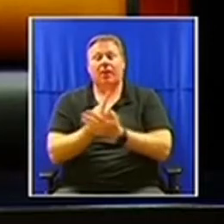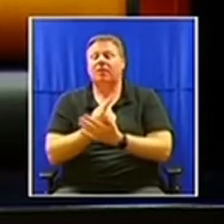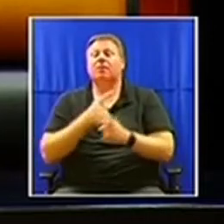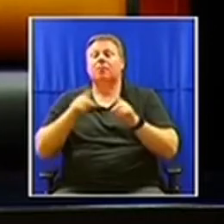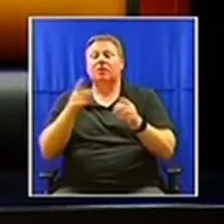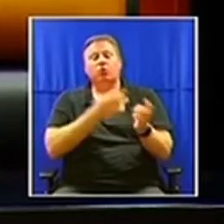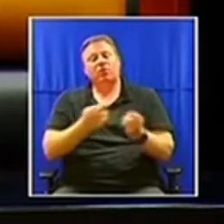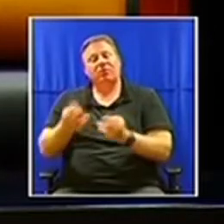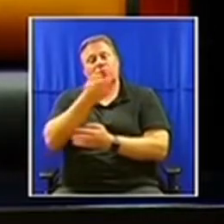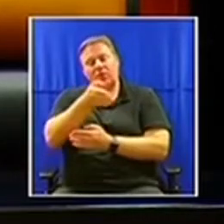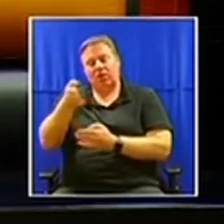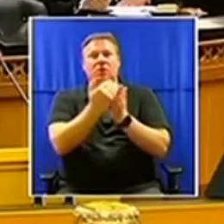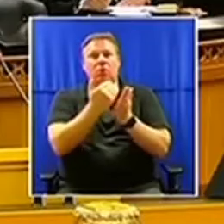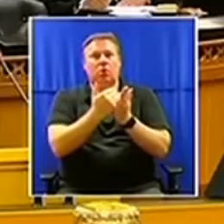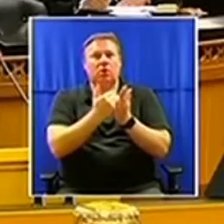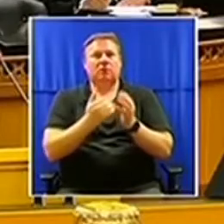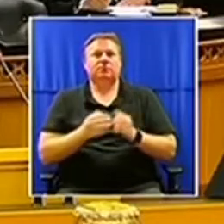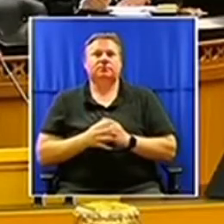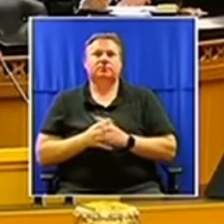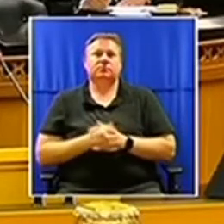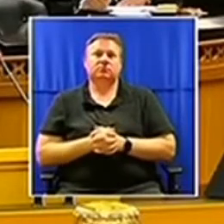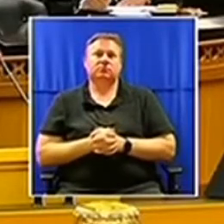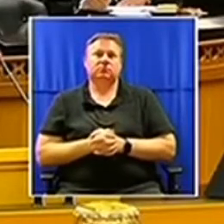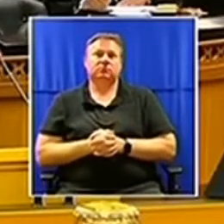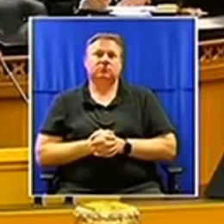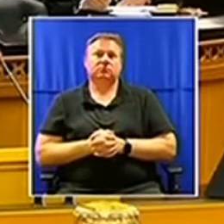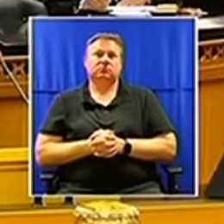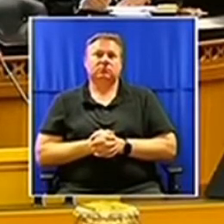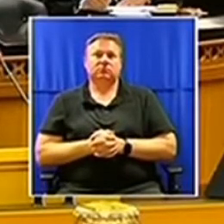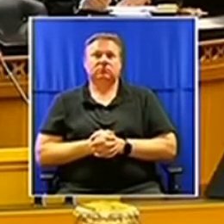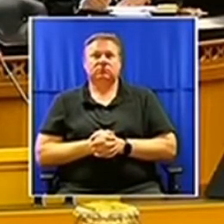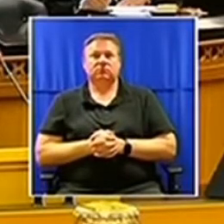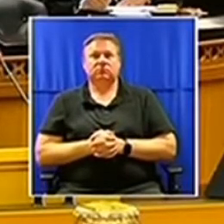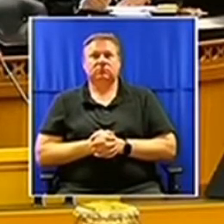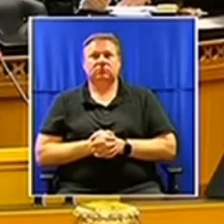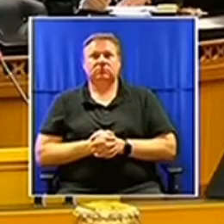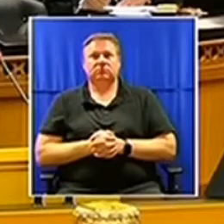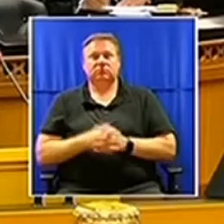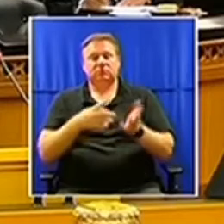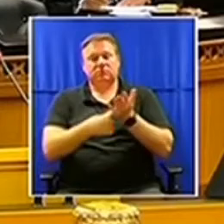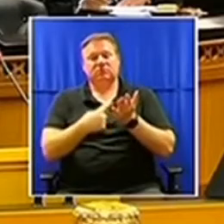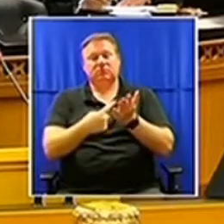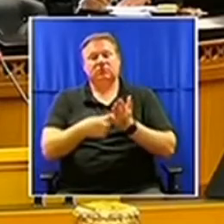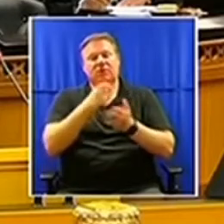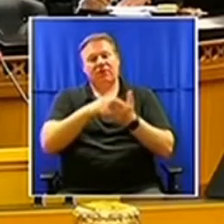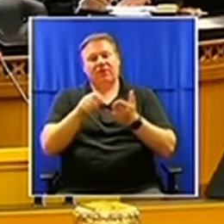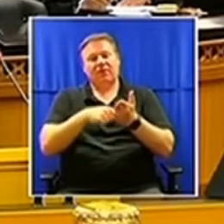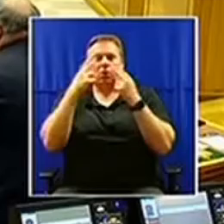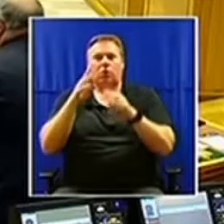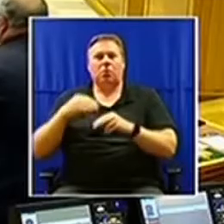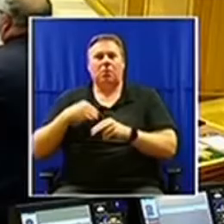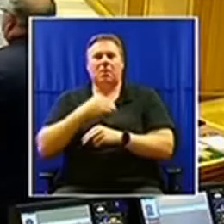we will have each other's back. Babonge nezisebenzi zasePhalamende ezikwazile ukuqhubeka nomsebenzi wazo ngesikhathi